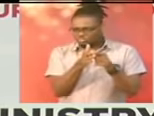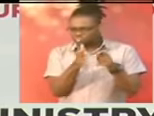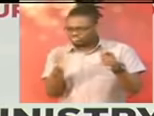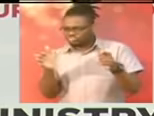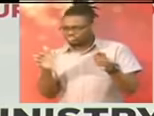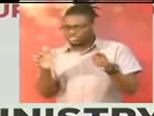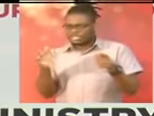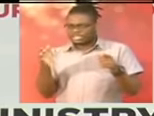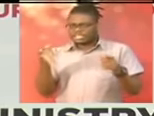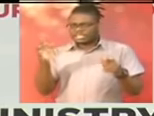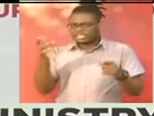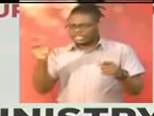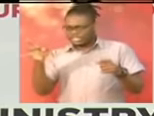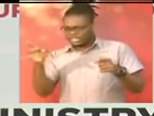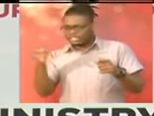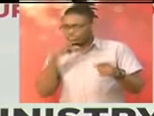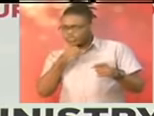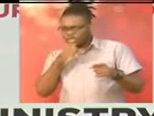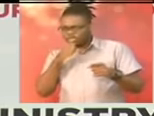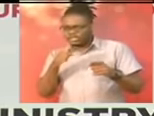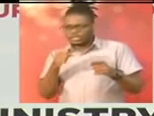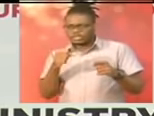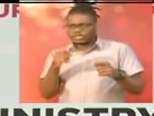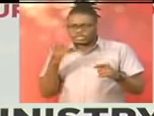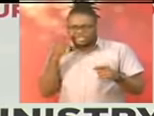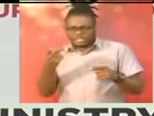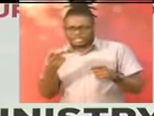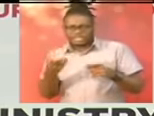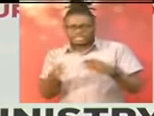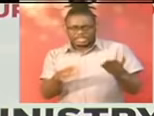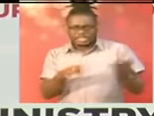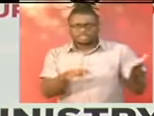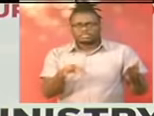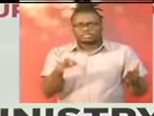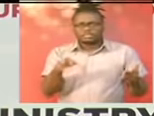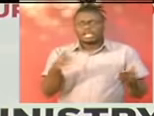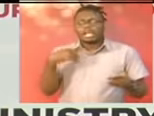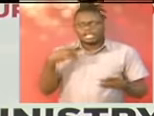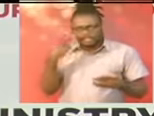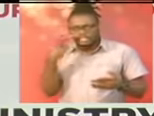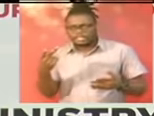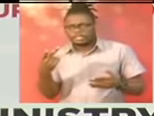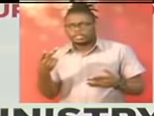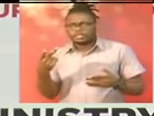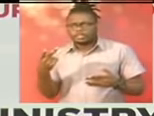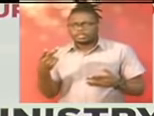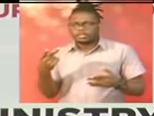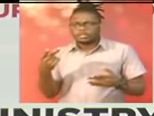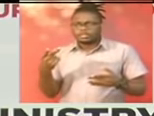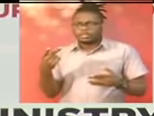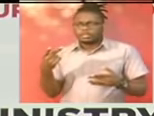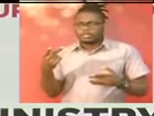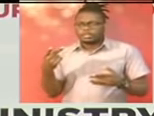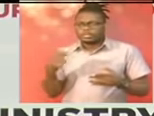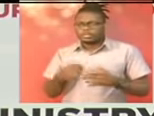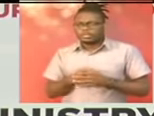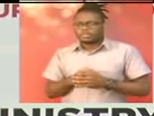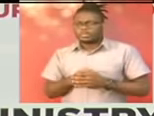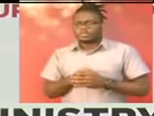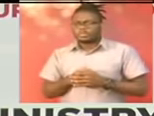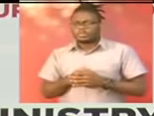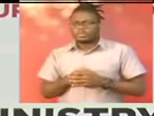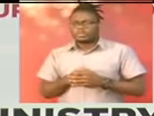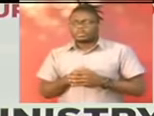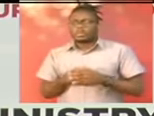range, and it's actually demonstrated, or you see it within the age-sex distribution